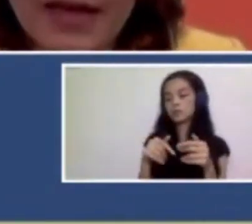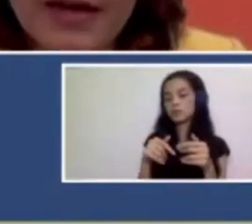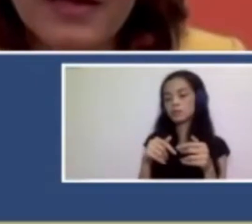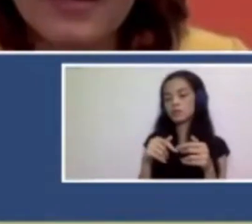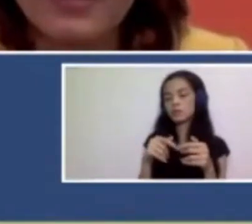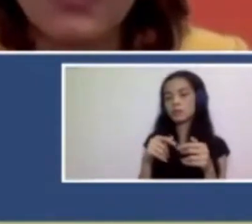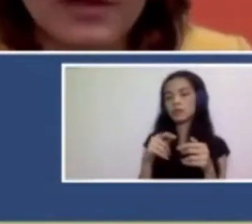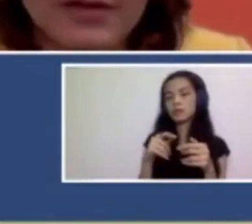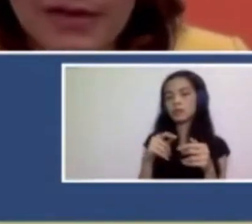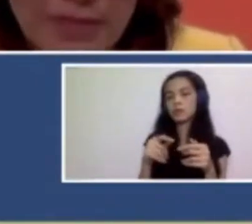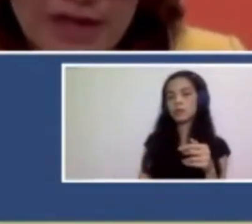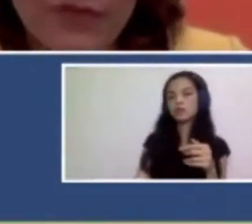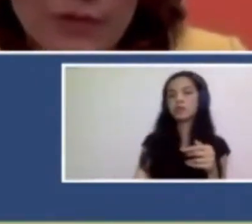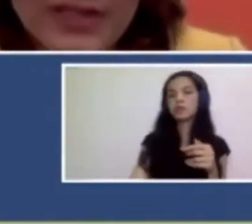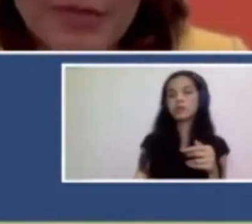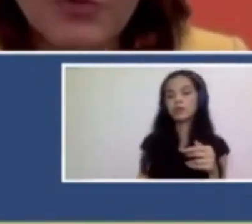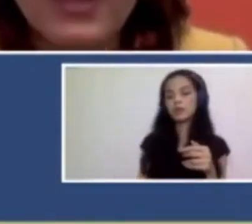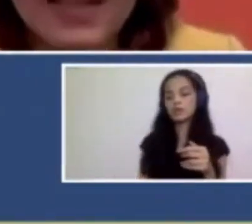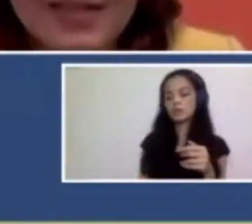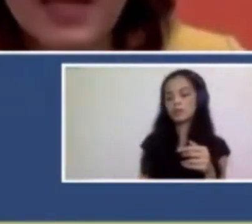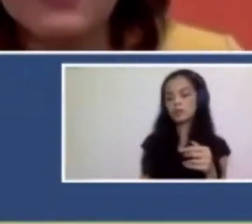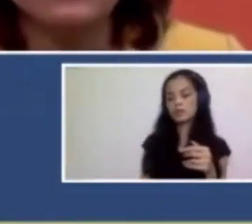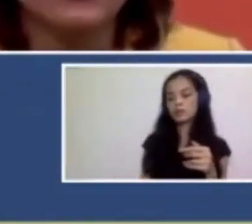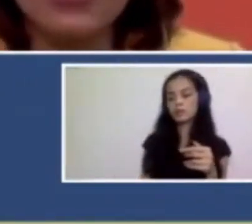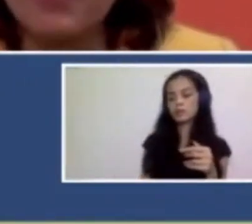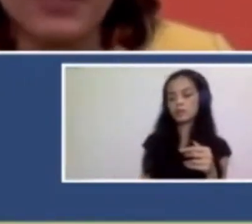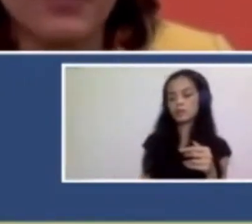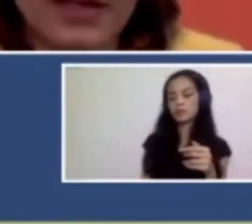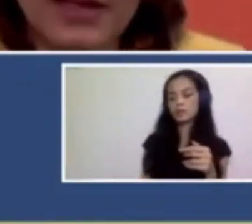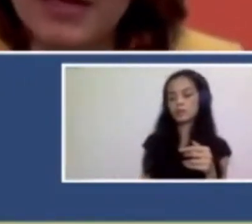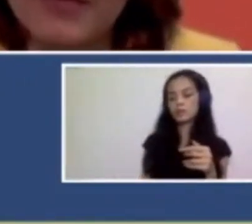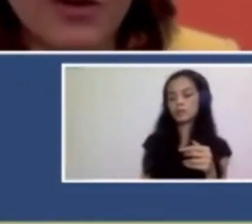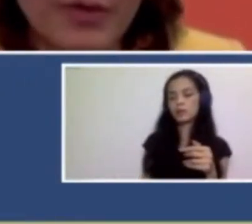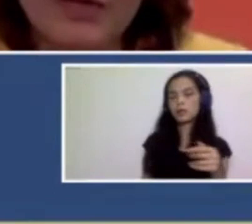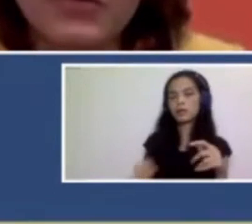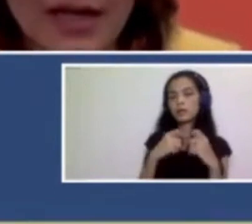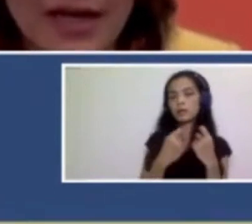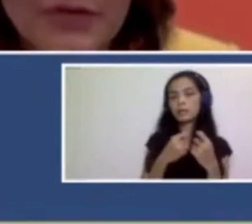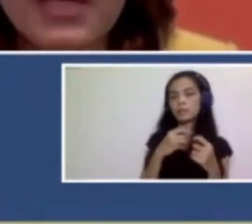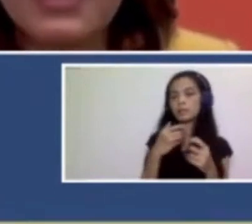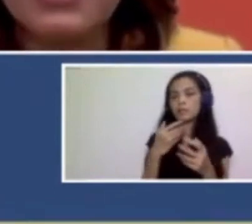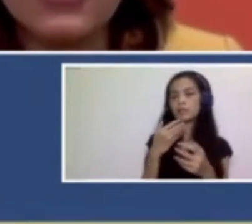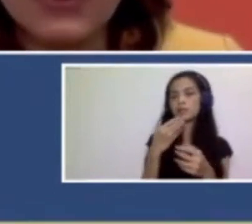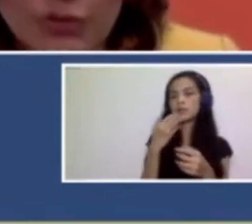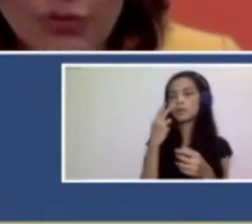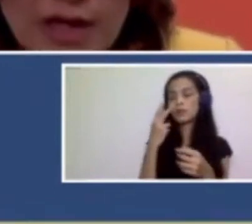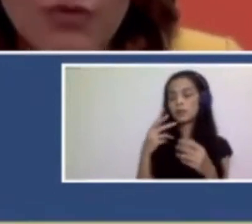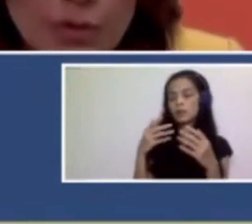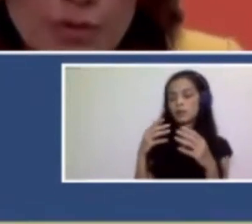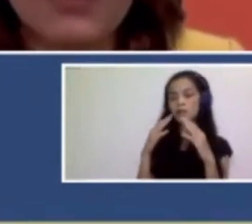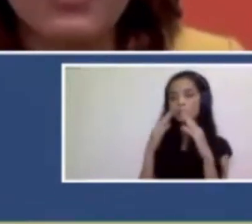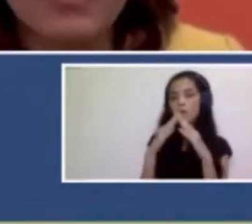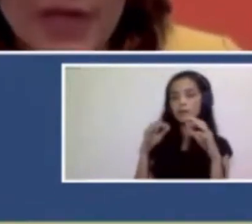there. One man of our team will ask the men to show something of the environment outside the house. And so a